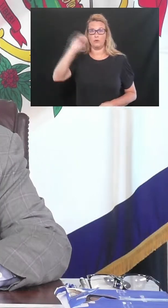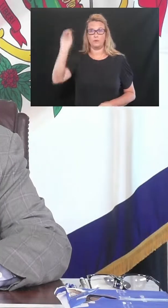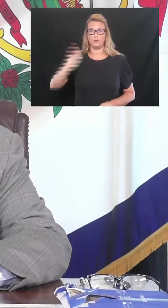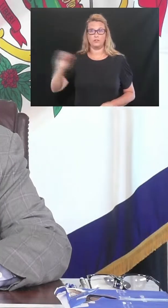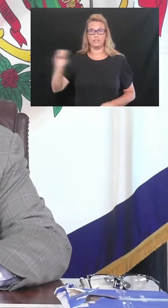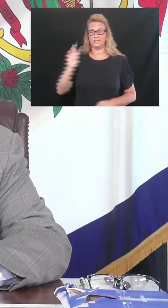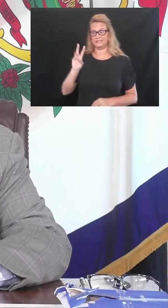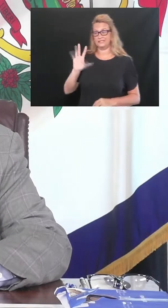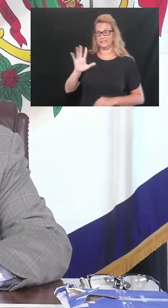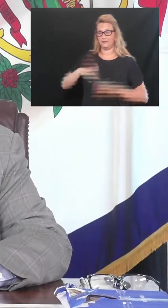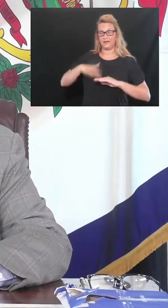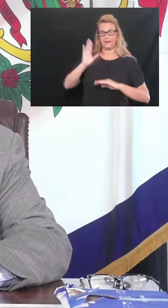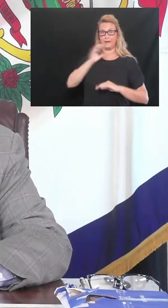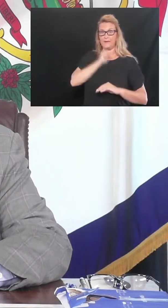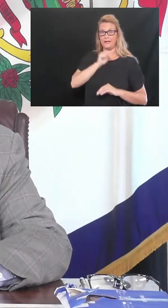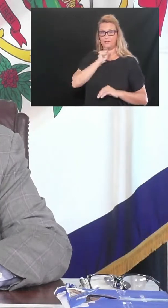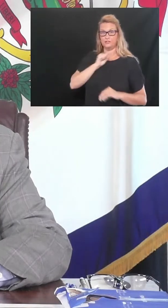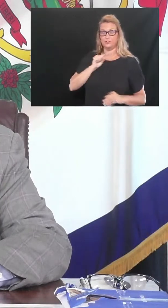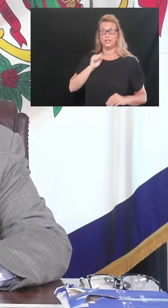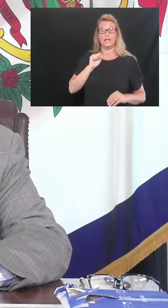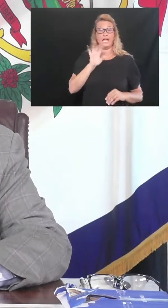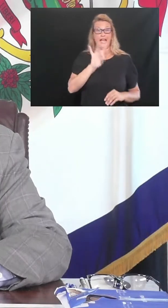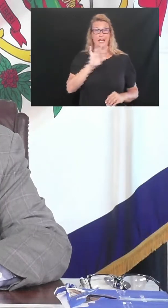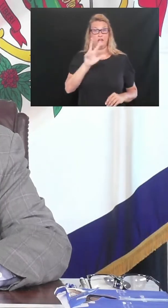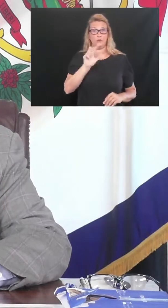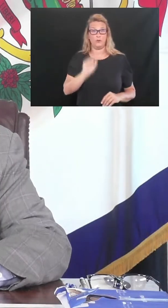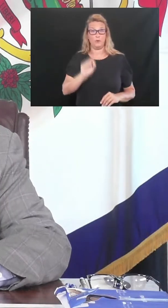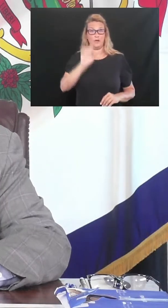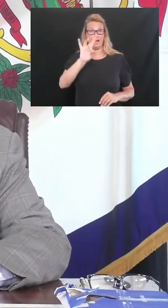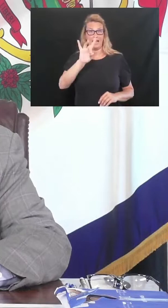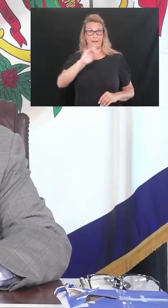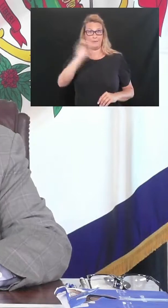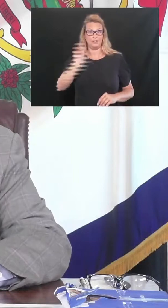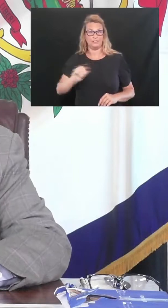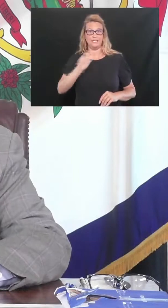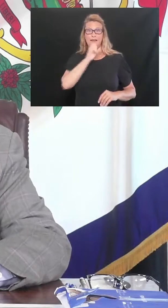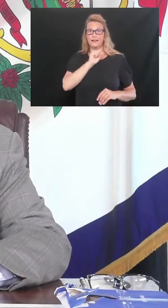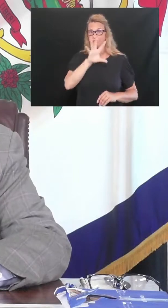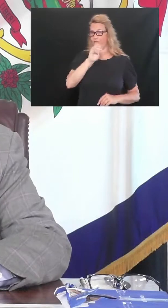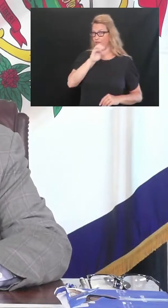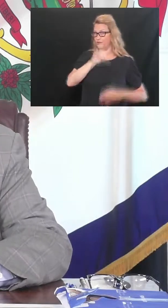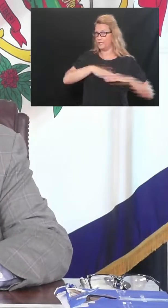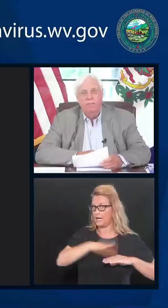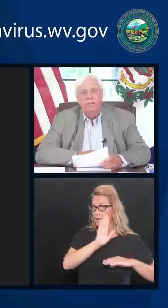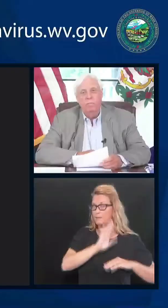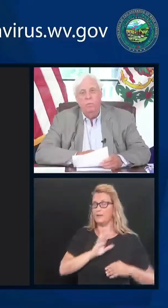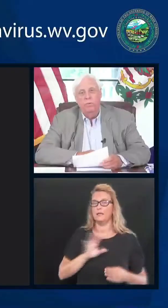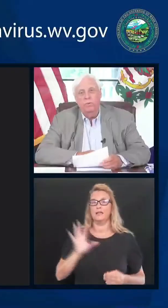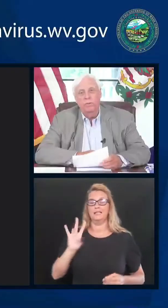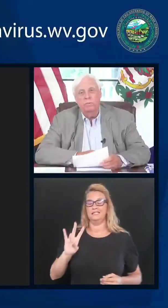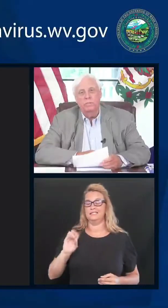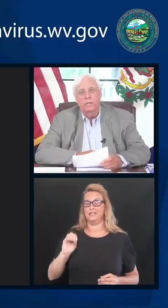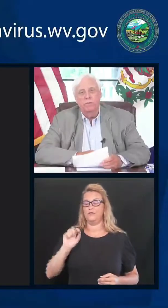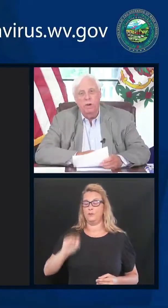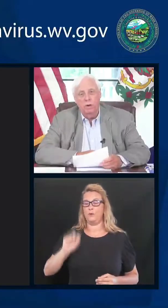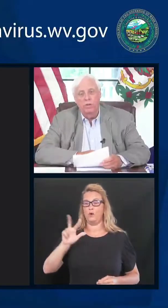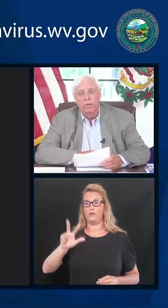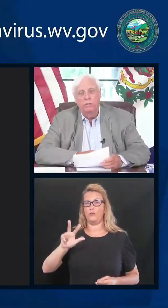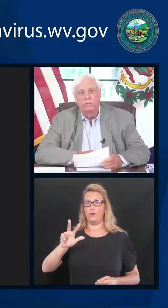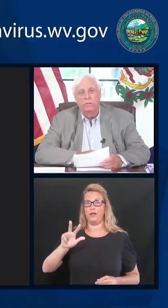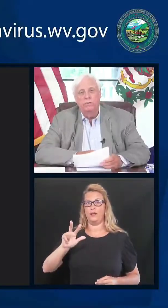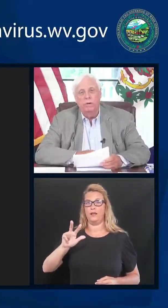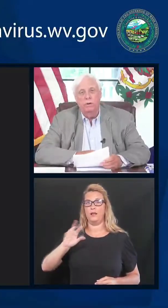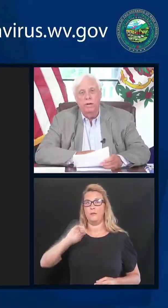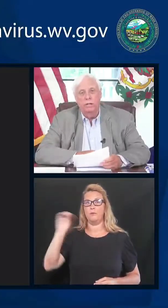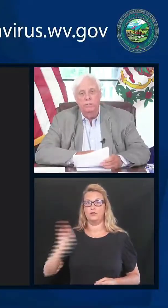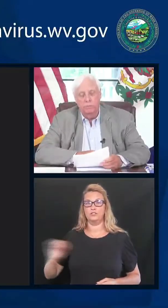65 and olders. We've got 83.8% of our 50 and olders. We are at 70.3% of all those